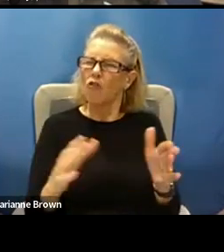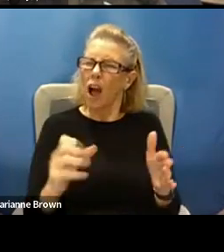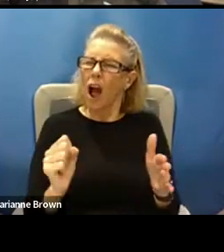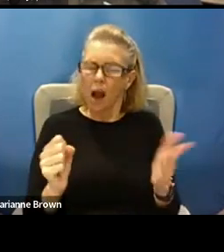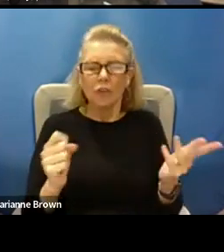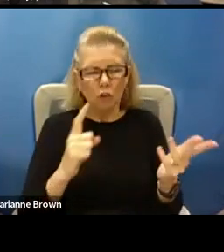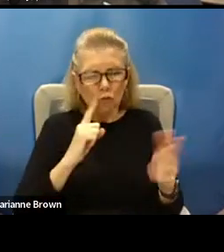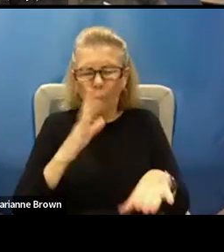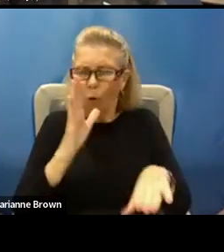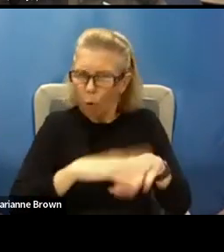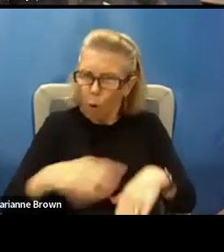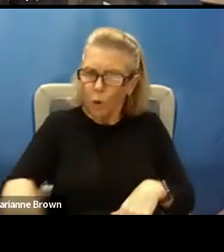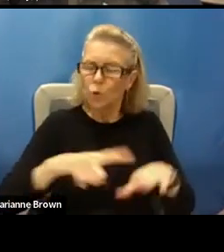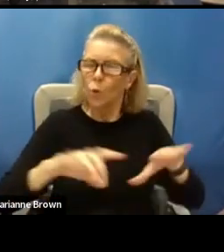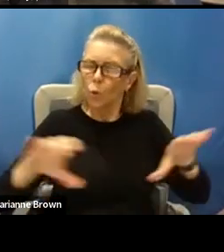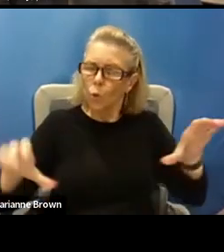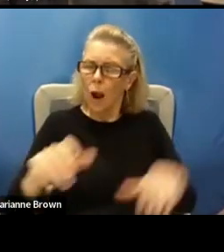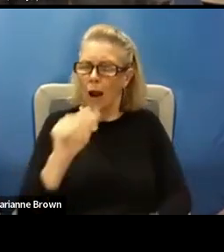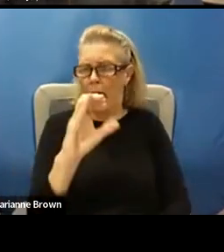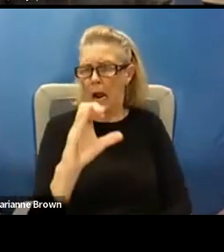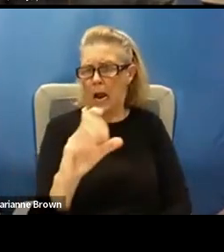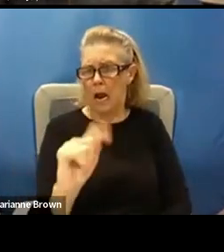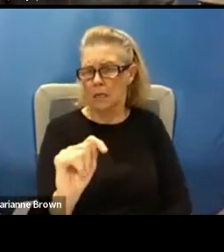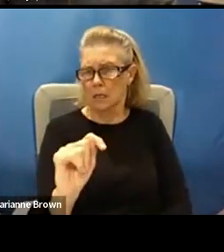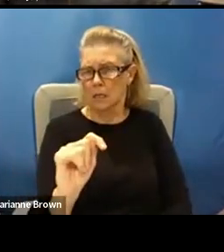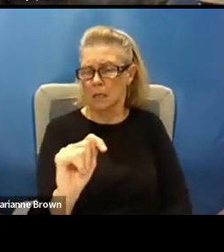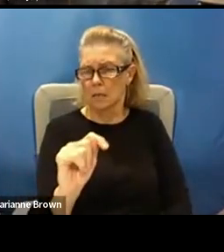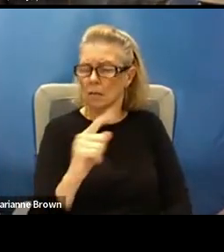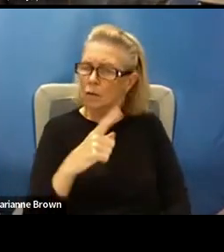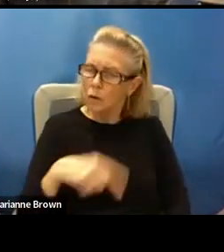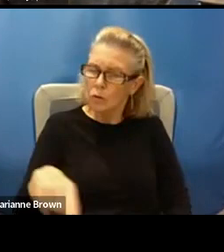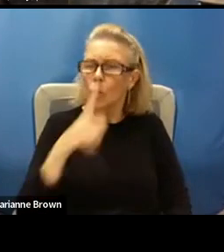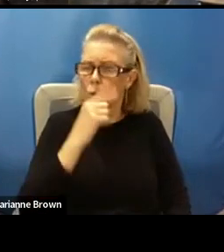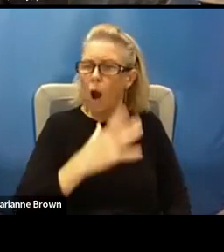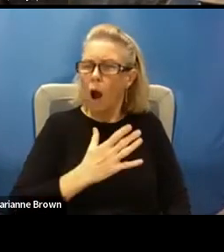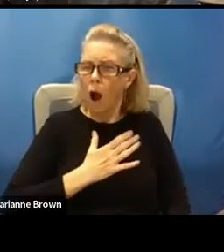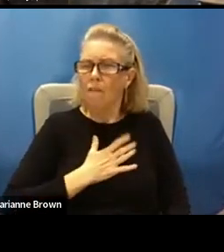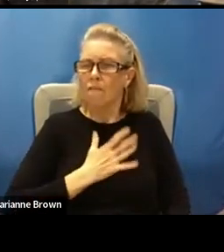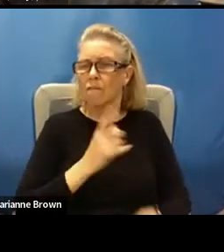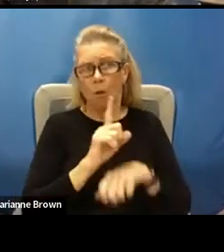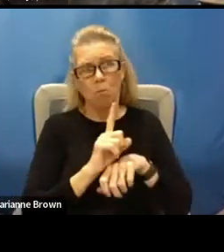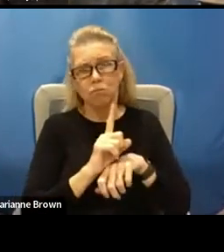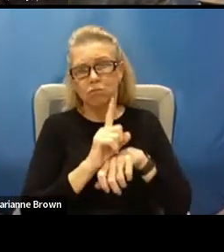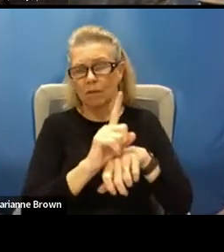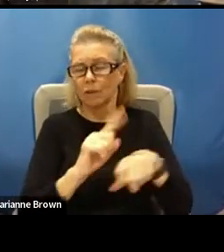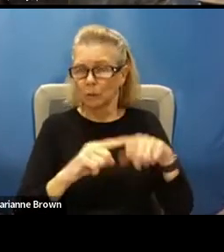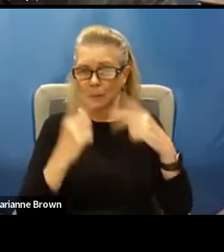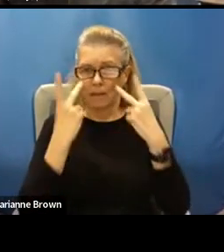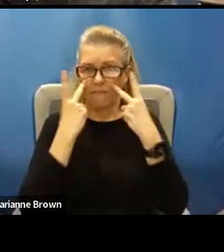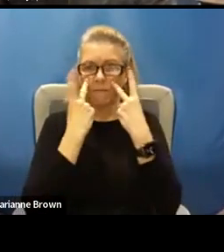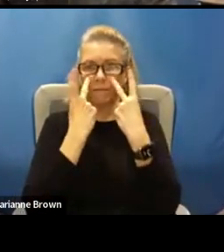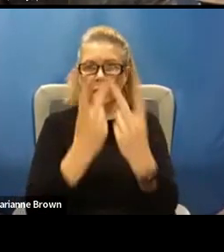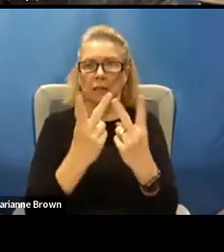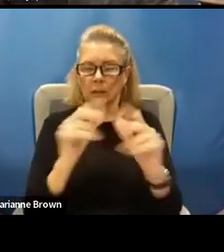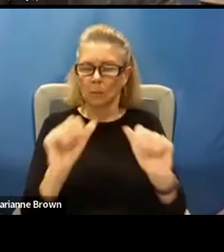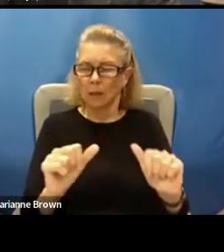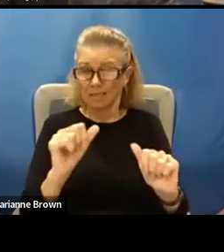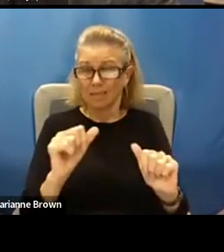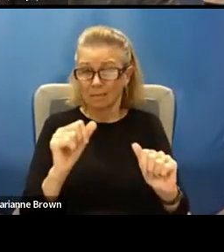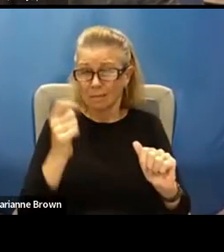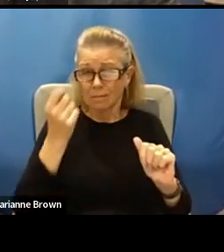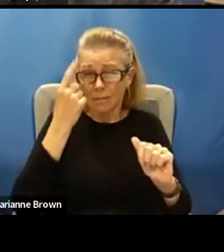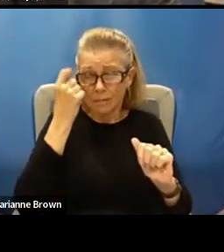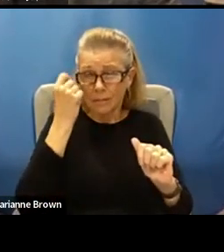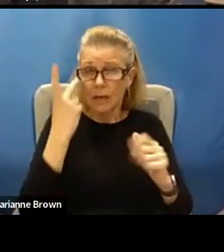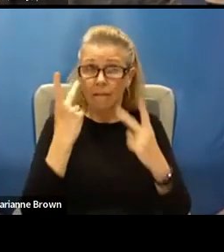people within our community who do have the privilege of being visible, We have to recognize that visibility, when